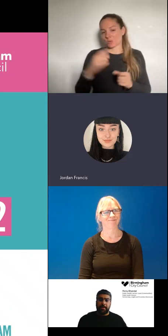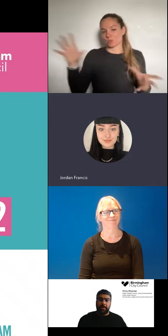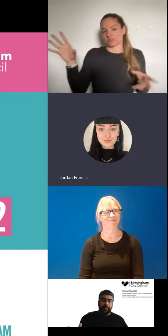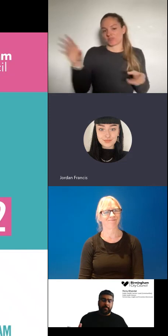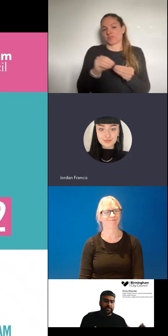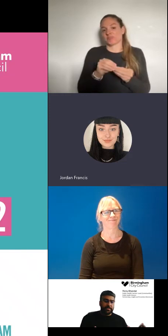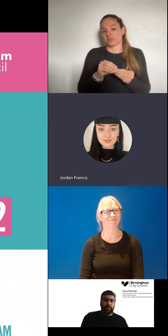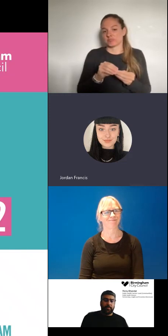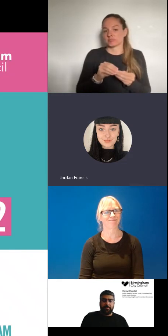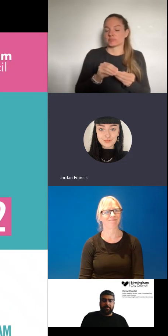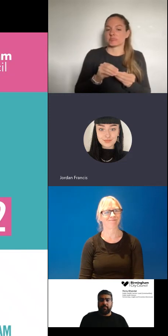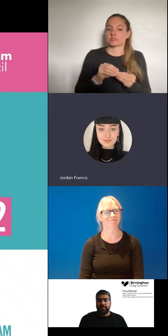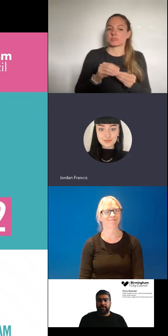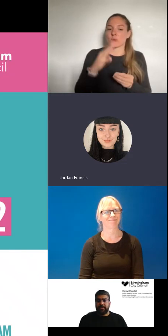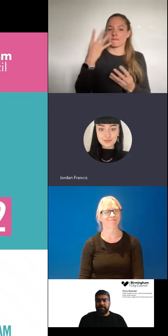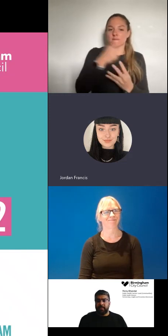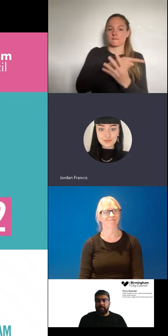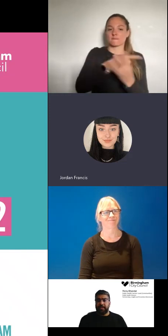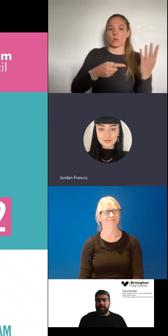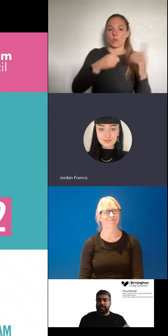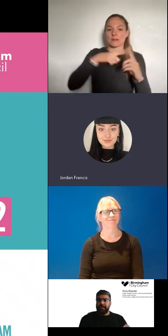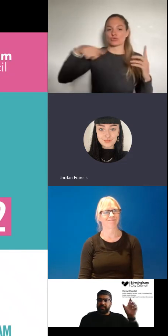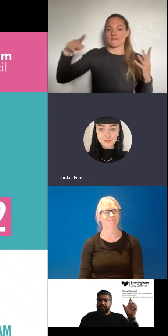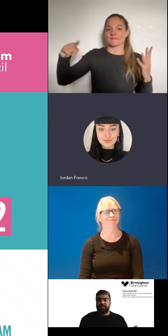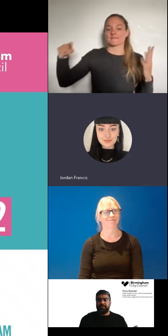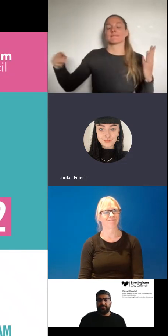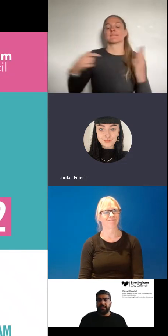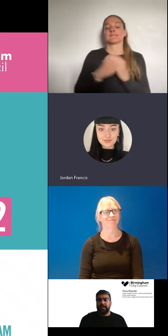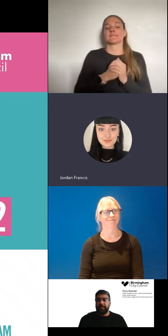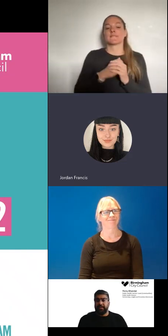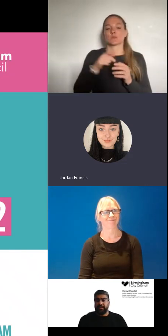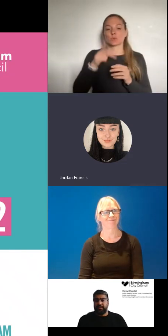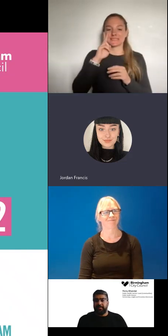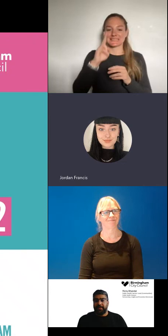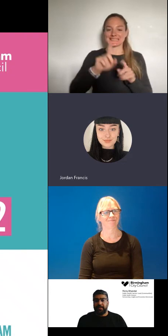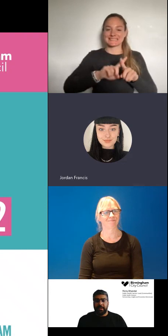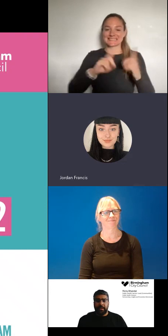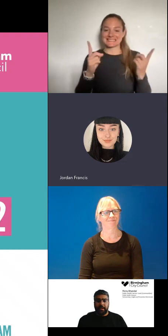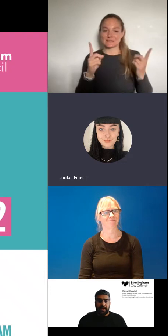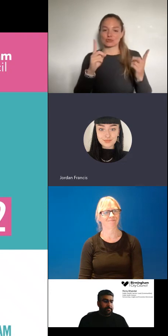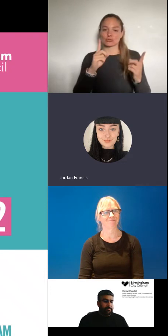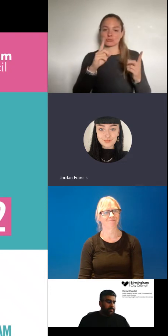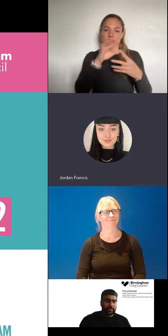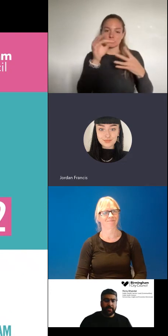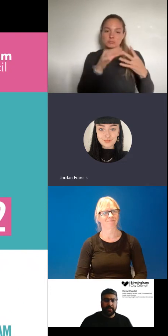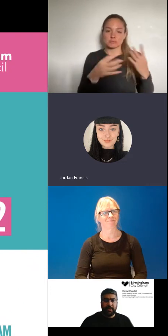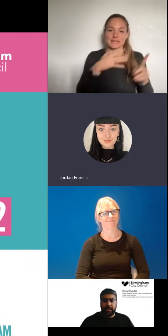into 4 infographics, looking at each of the strands that had been identified.